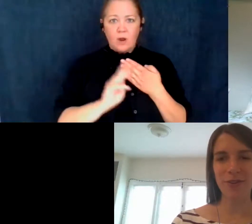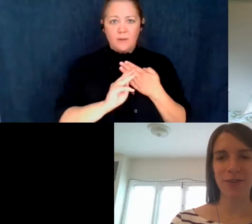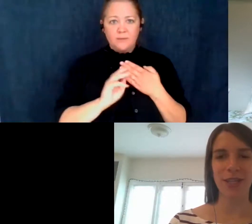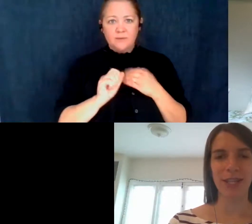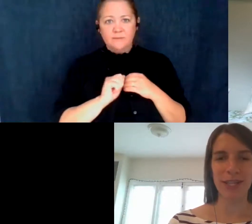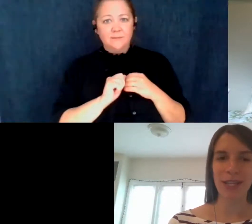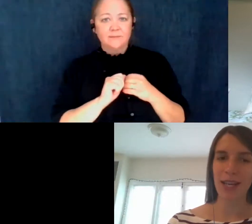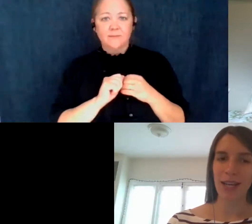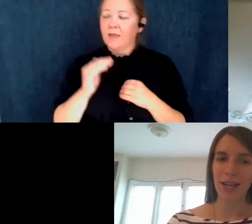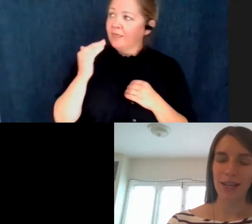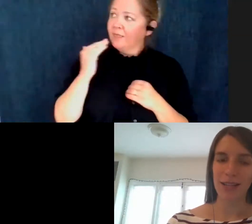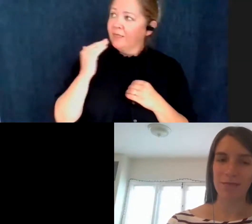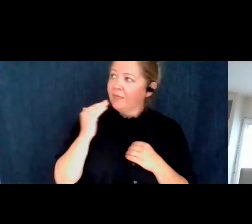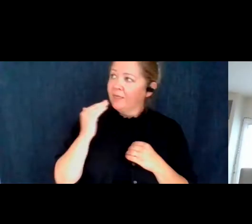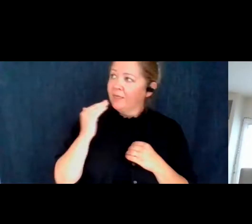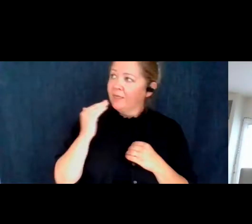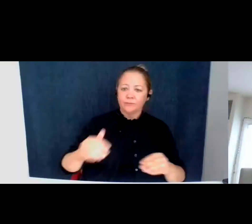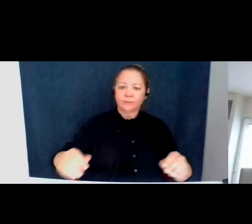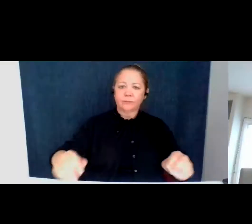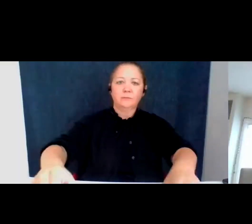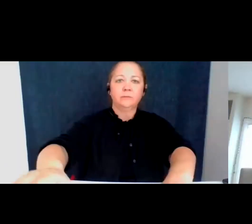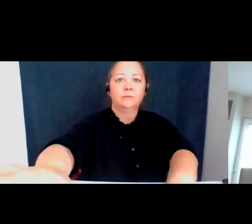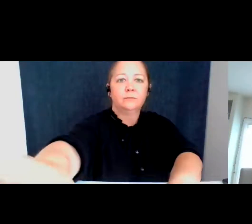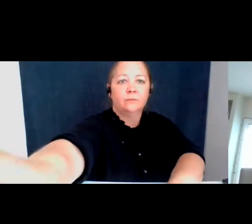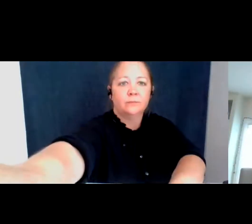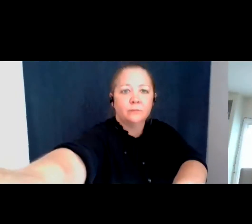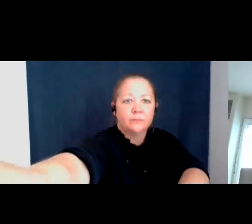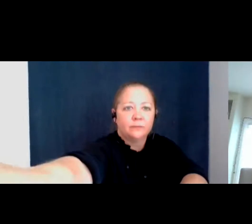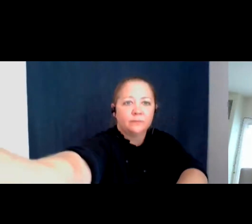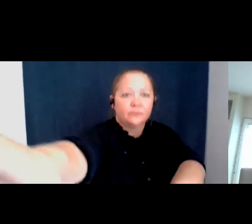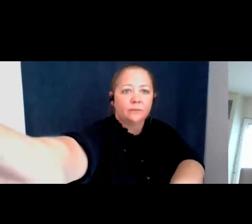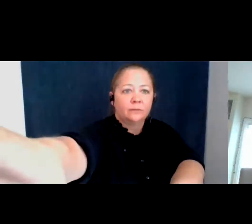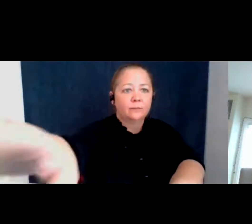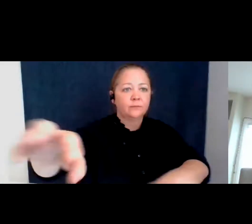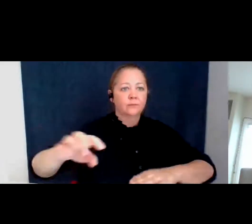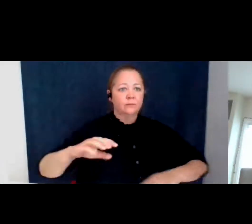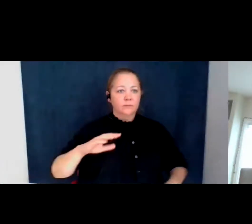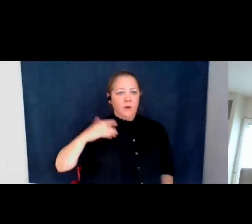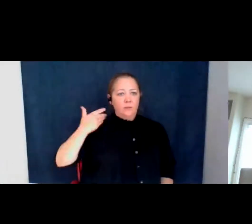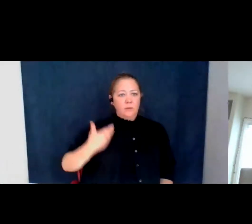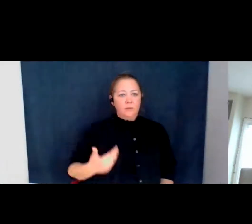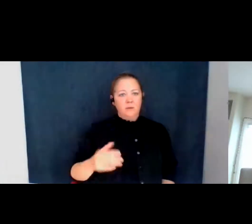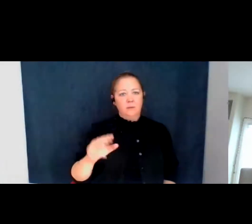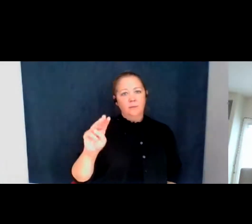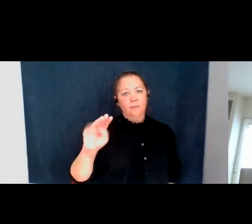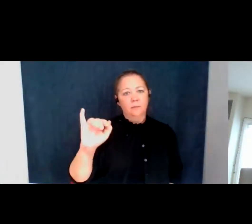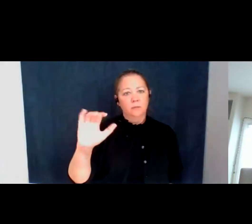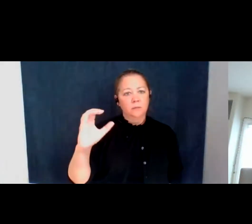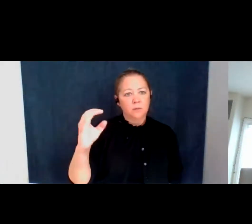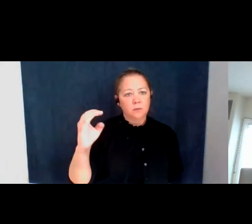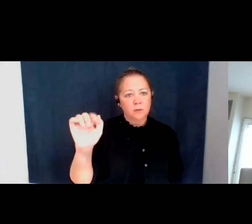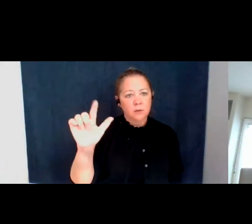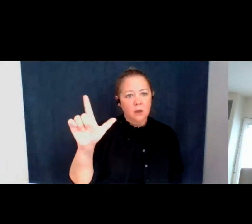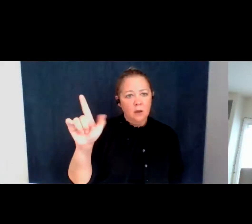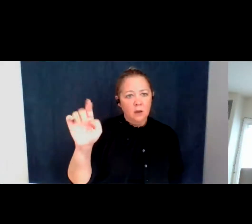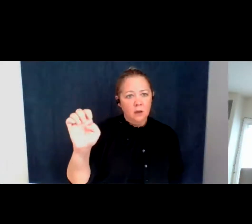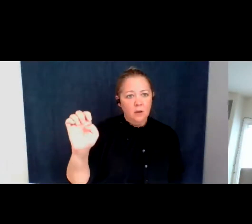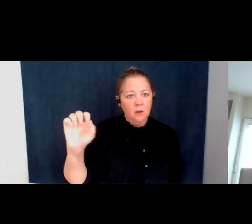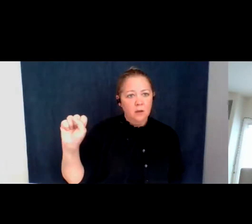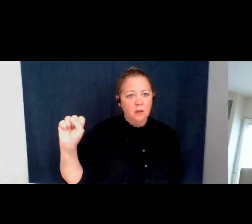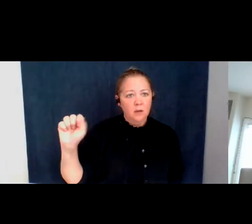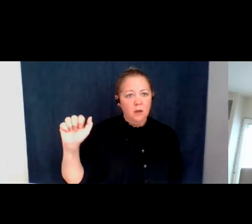Thank you, Johelini. So I'm Michelle Sawa. I work at American Councils on the Flex and Yes programs, which are high